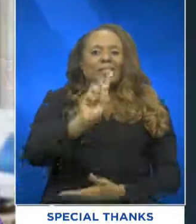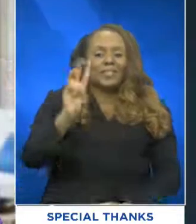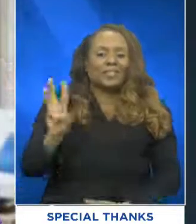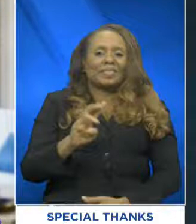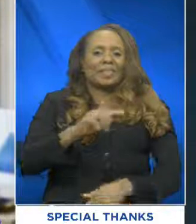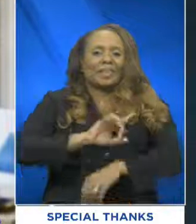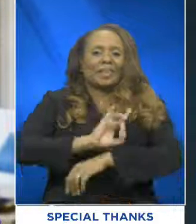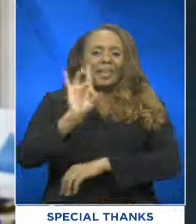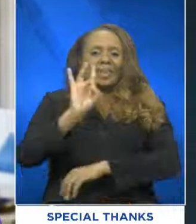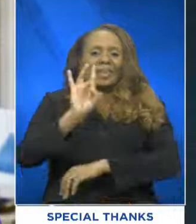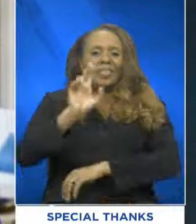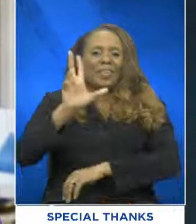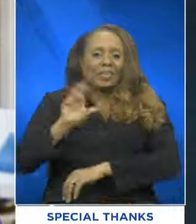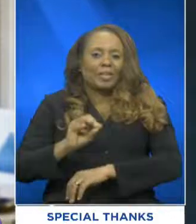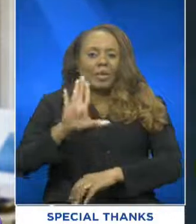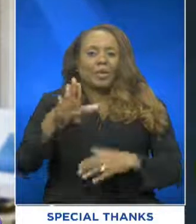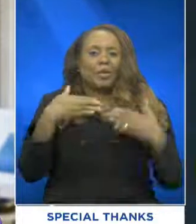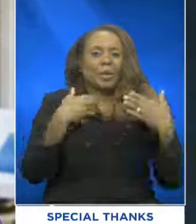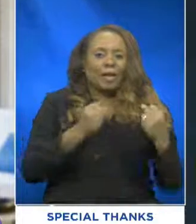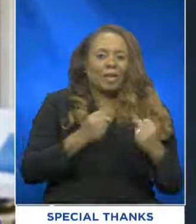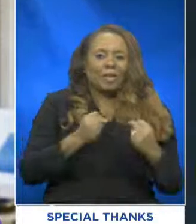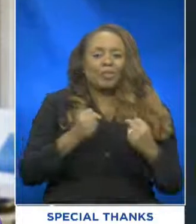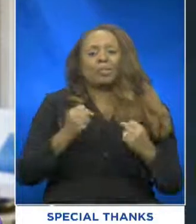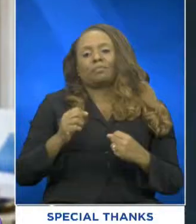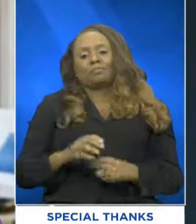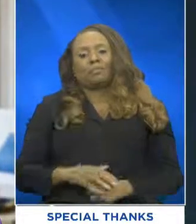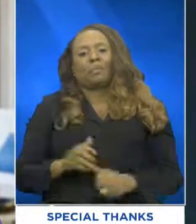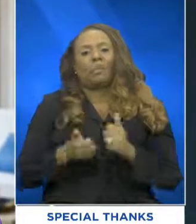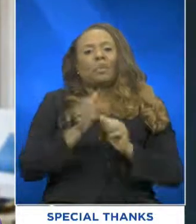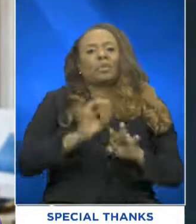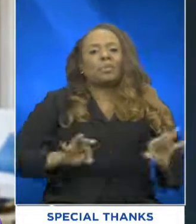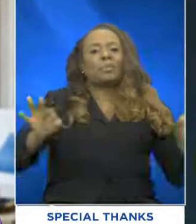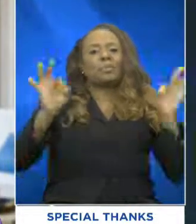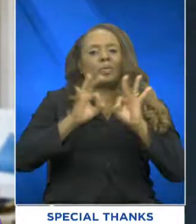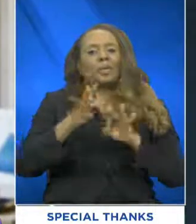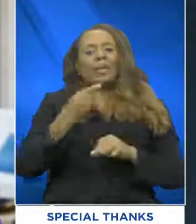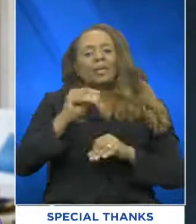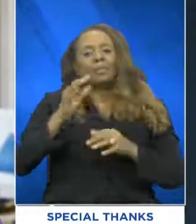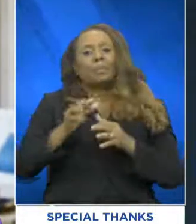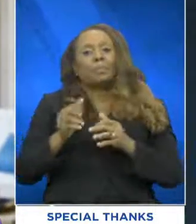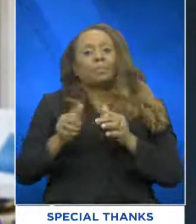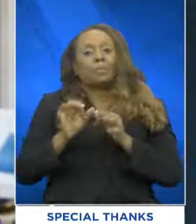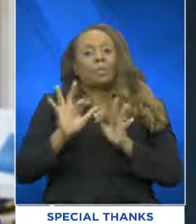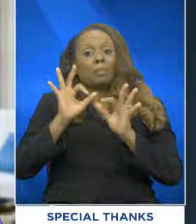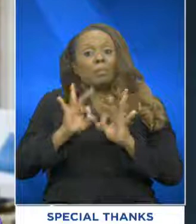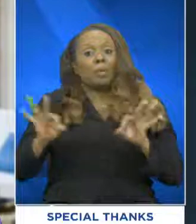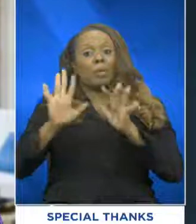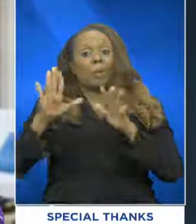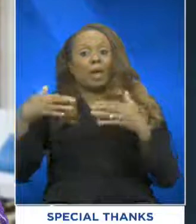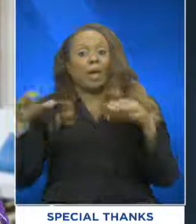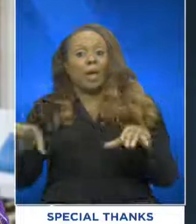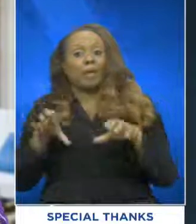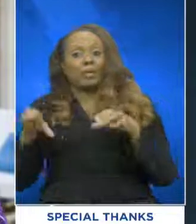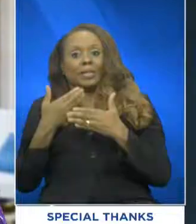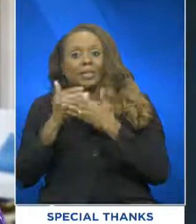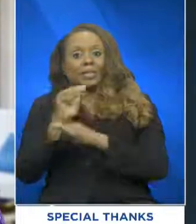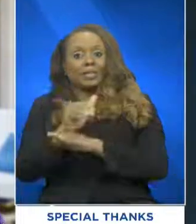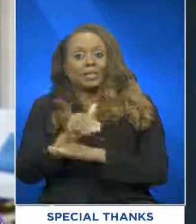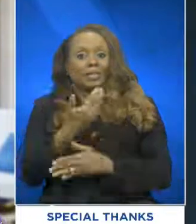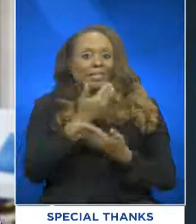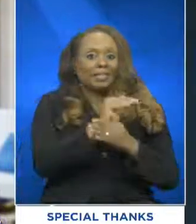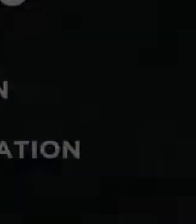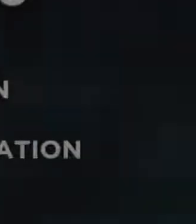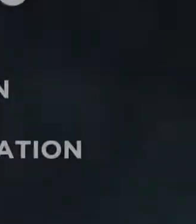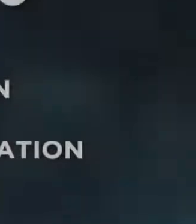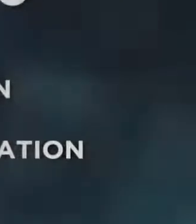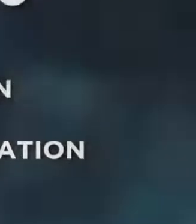at 8:30 for your health, but most importantly, your action. Good night. Good night.